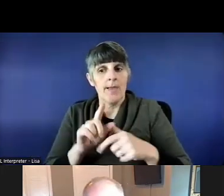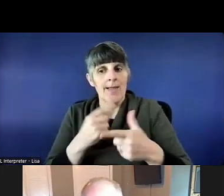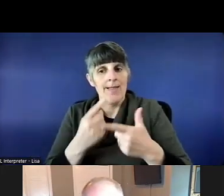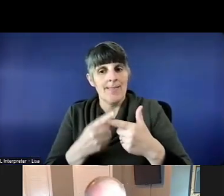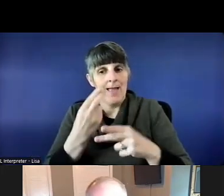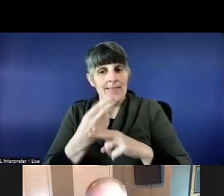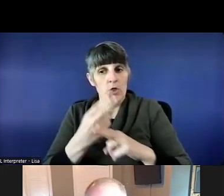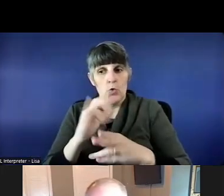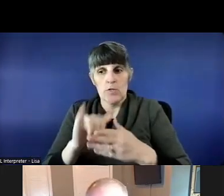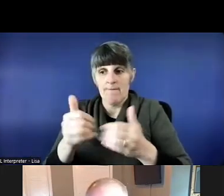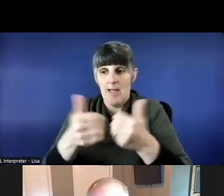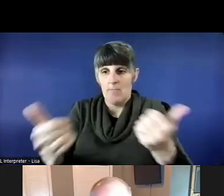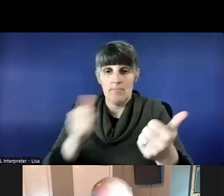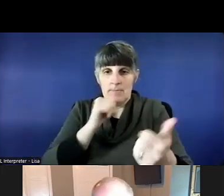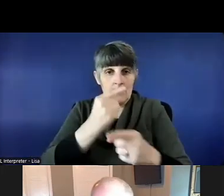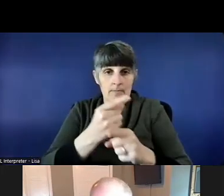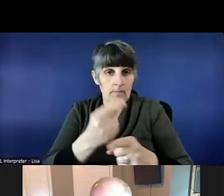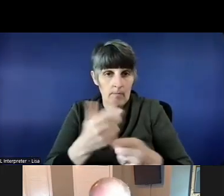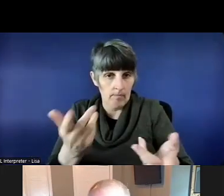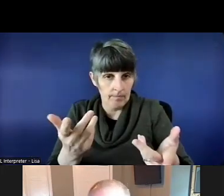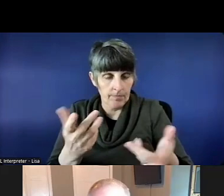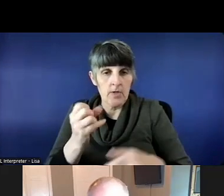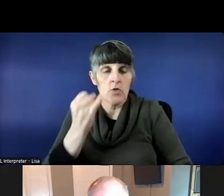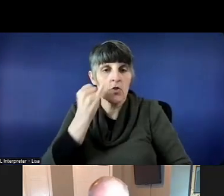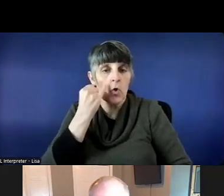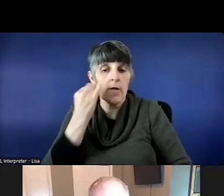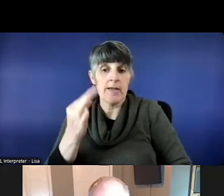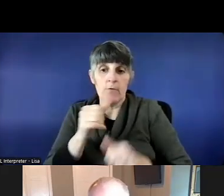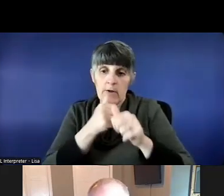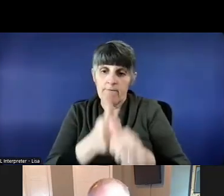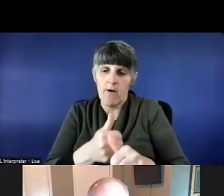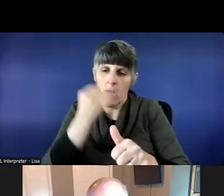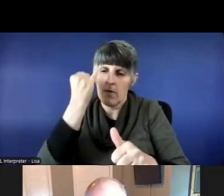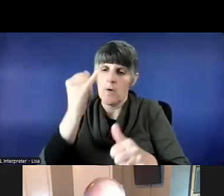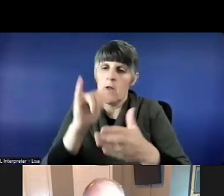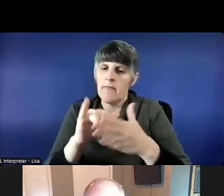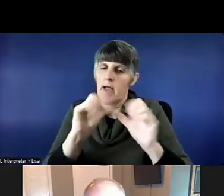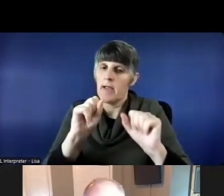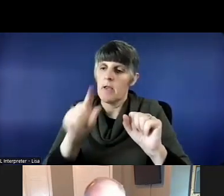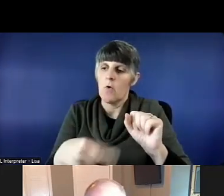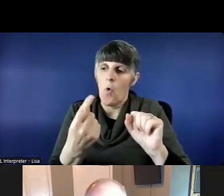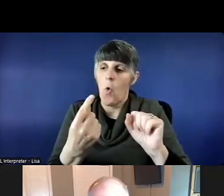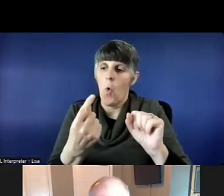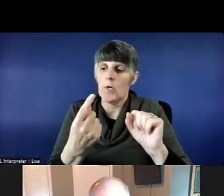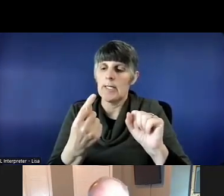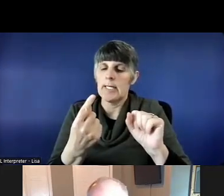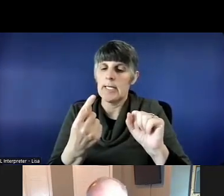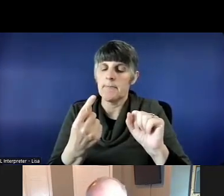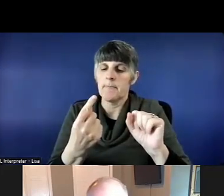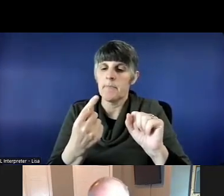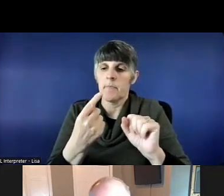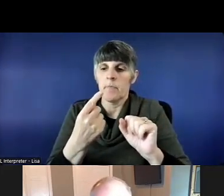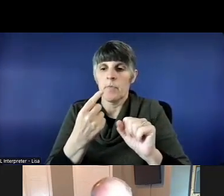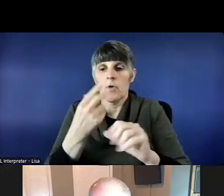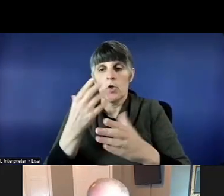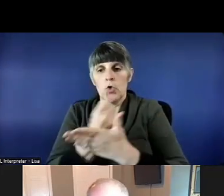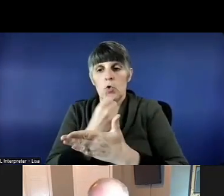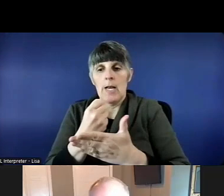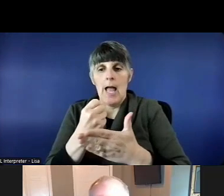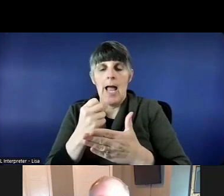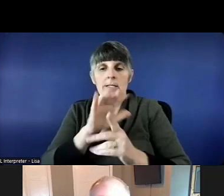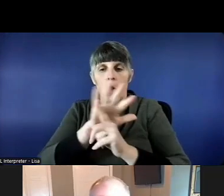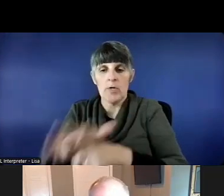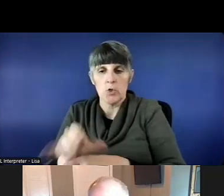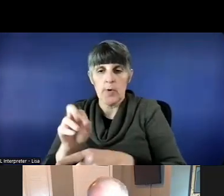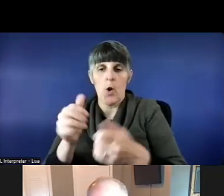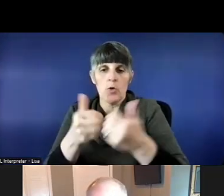use of seclusion would be inappropriate. So if we stick to the notion that we can only, you could only utilize a restraint of